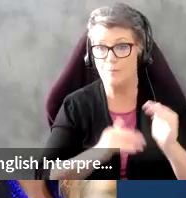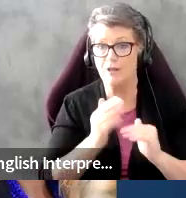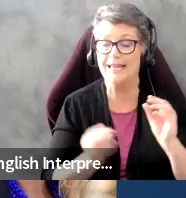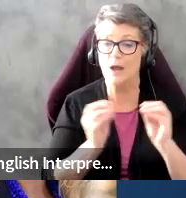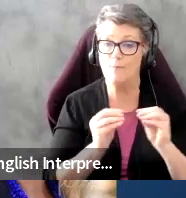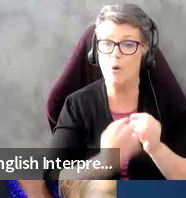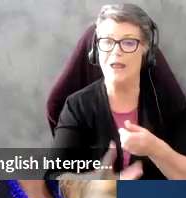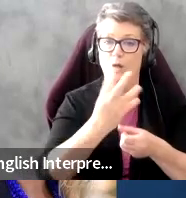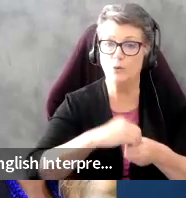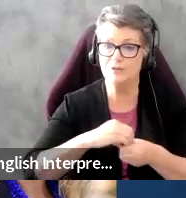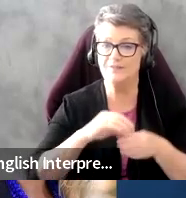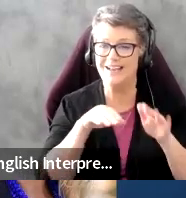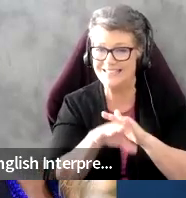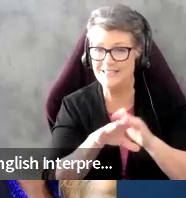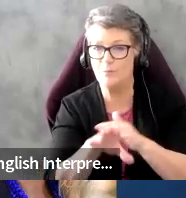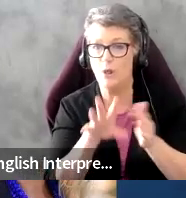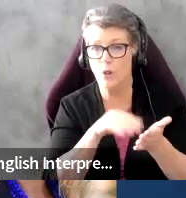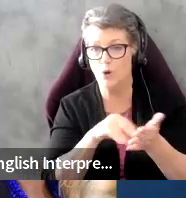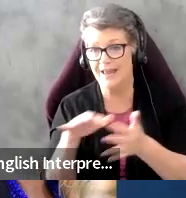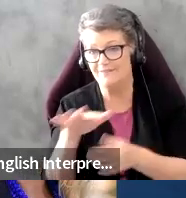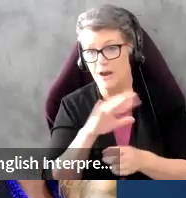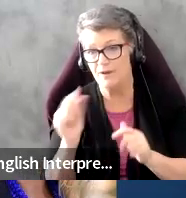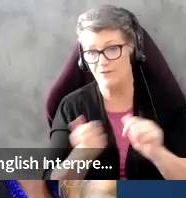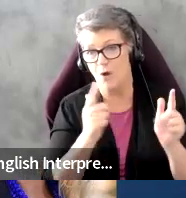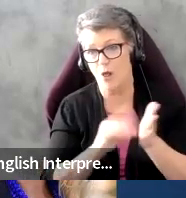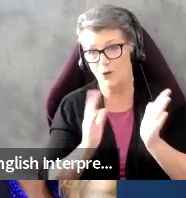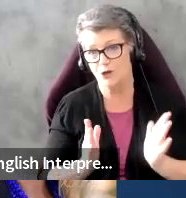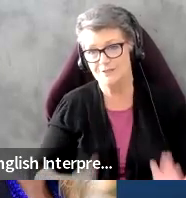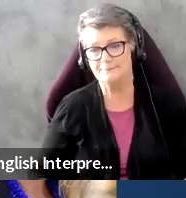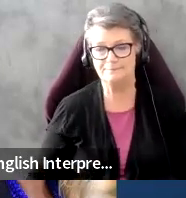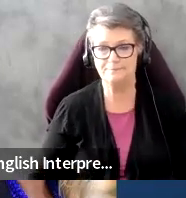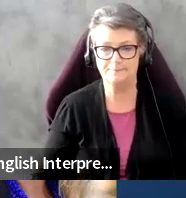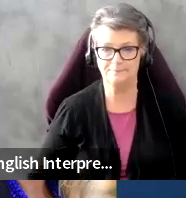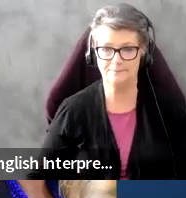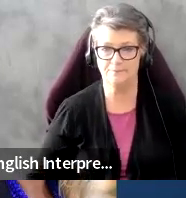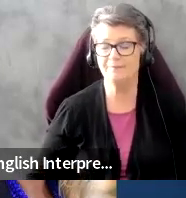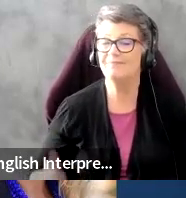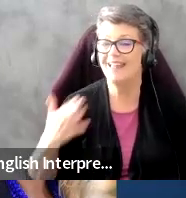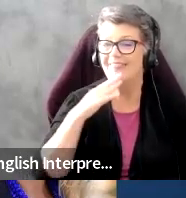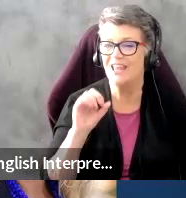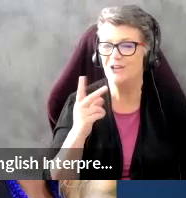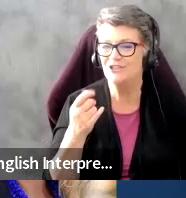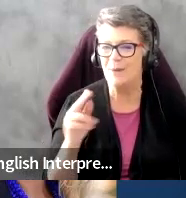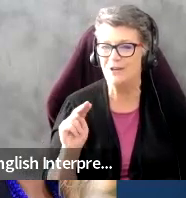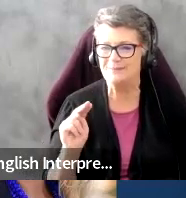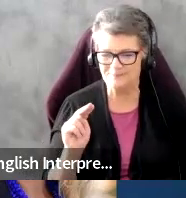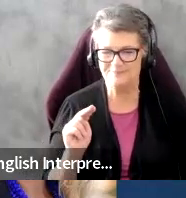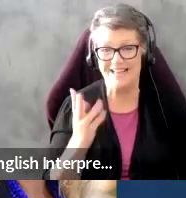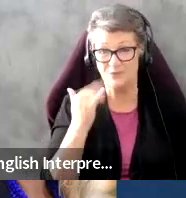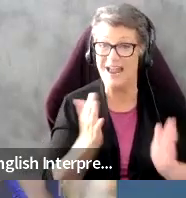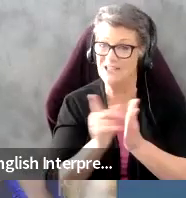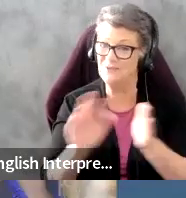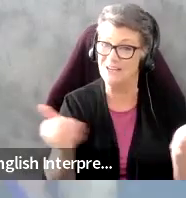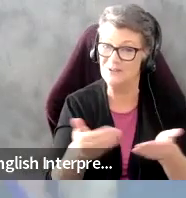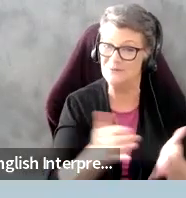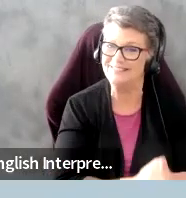more inclusive, accessible learning environment for all learners. Thank you, Shamron. That's why I asked you to introduce